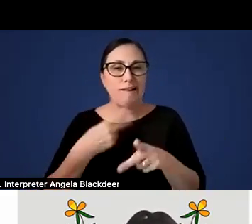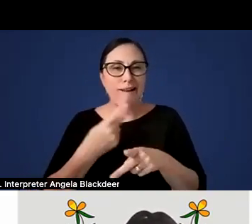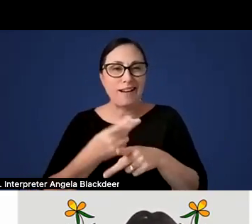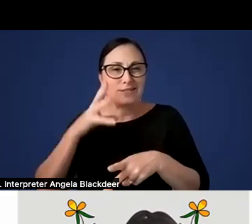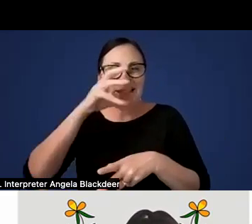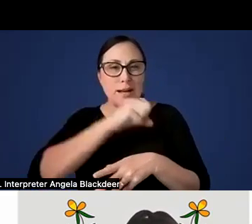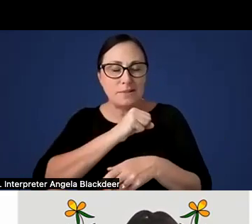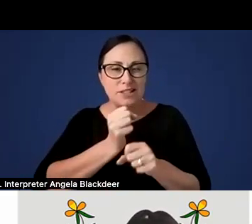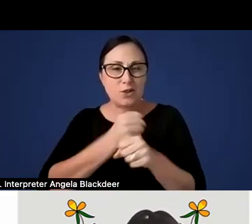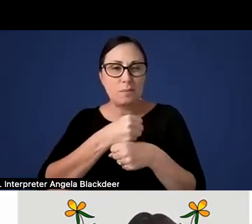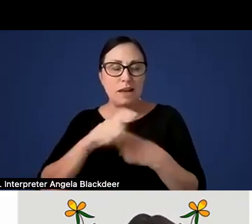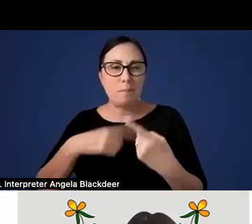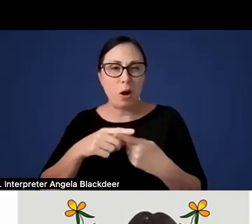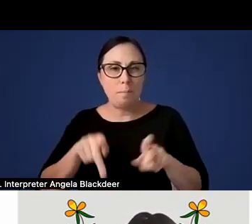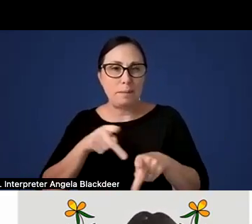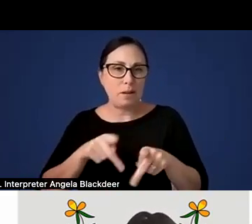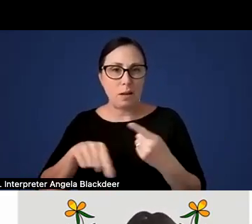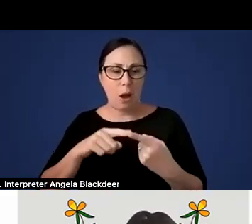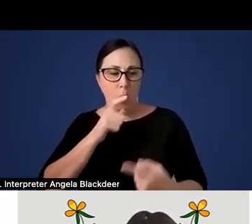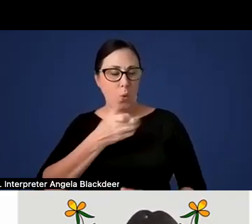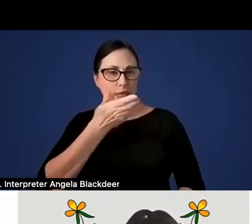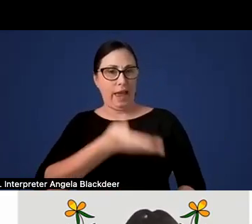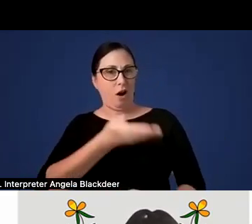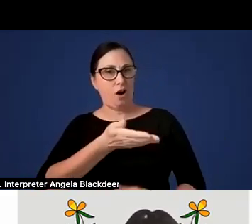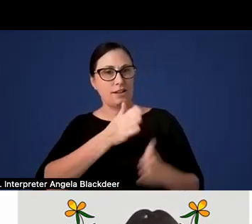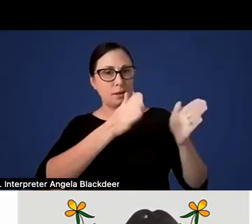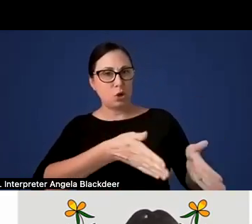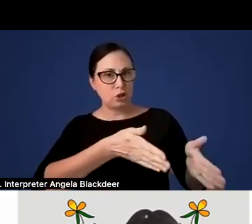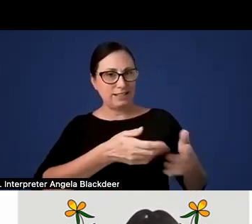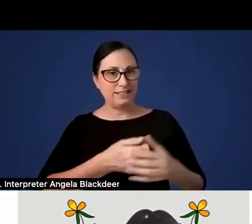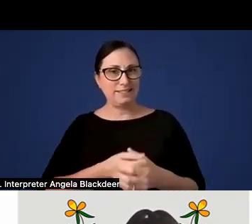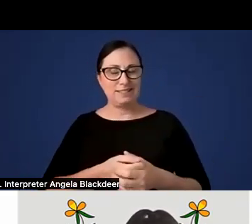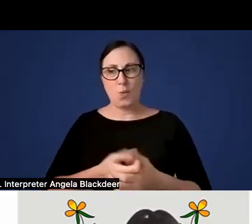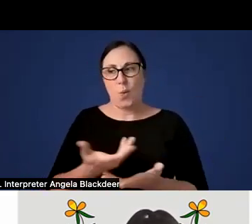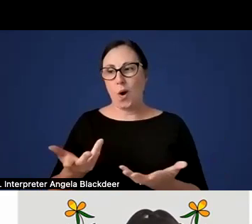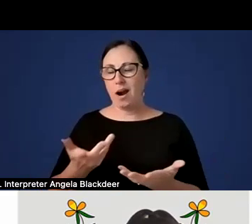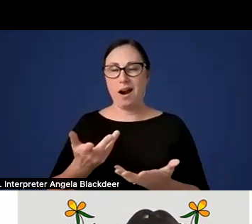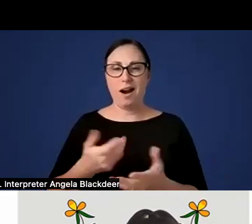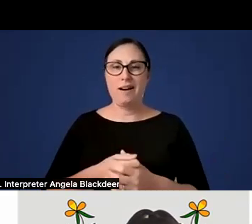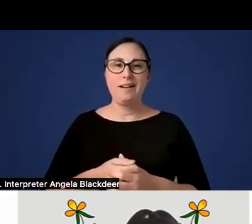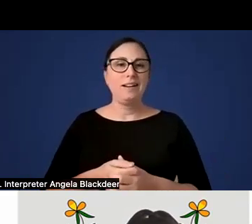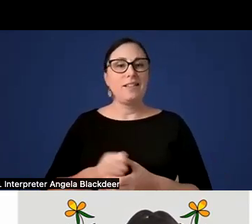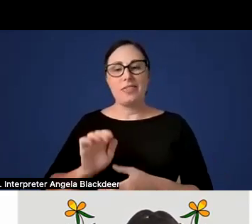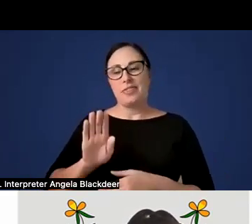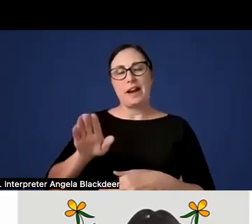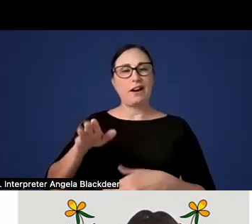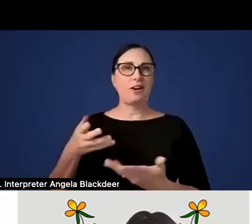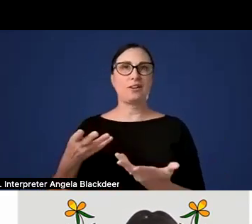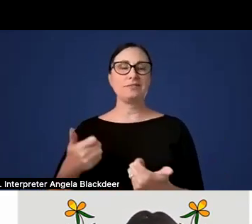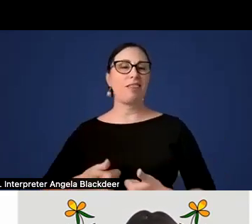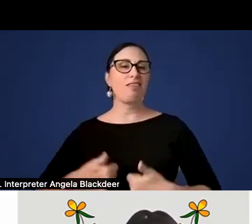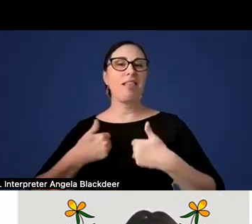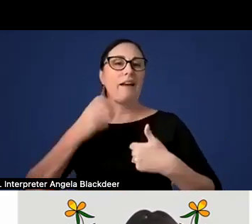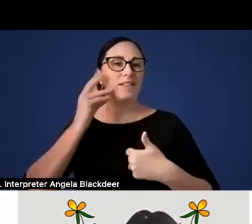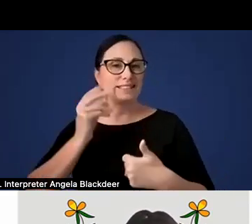differing experiences, about who they are as human beings and people, their walk of life, their path, and how does